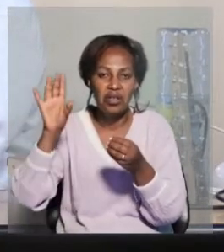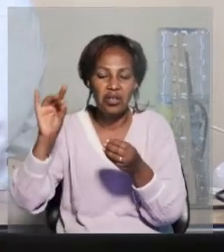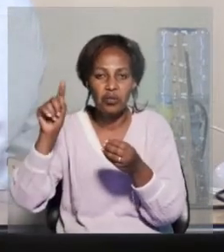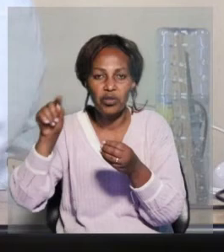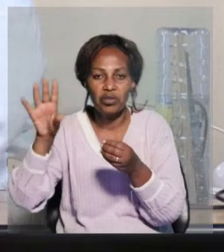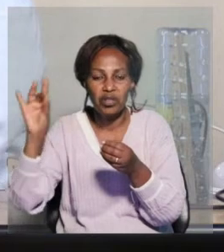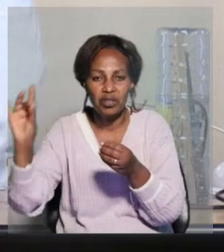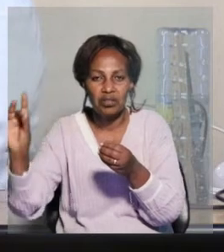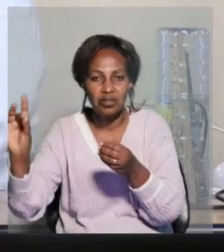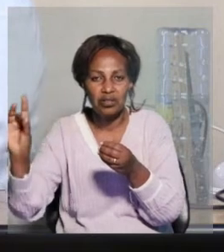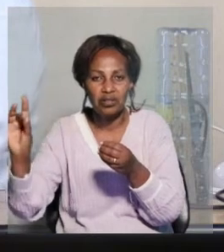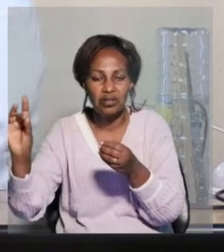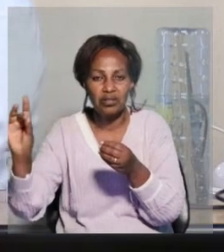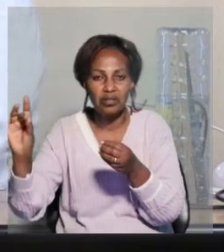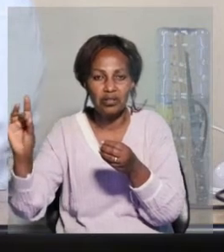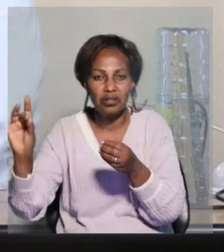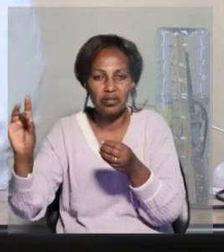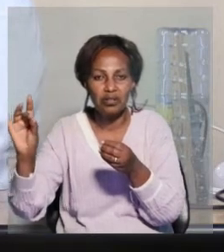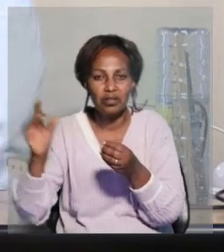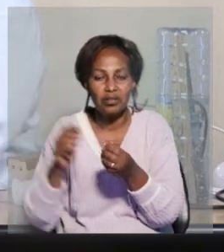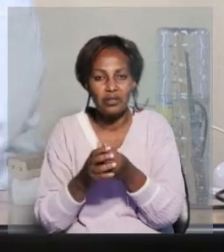yeah.